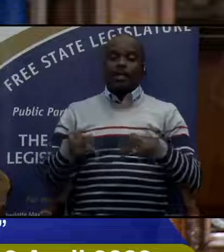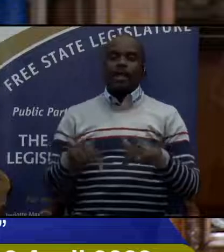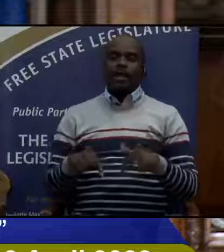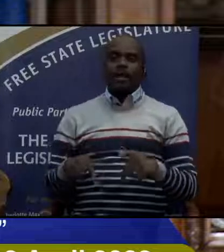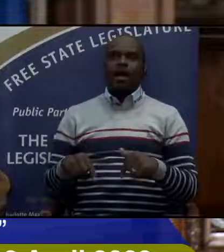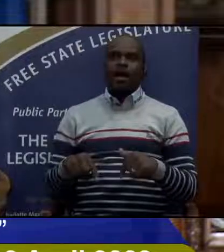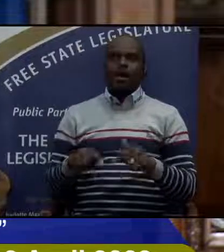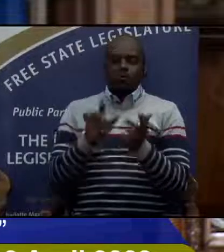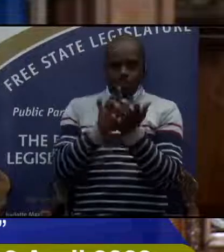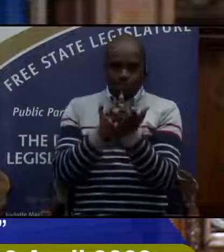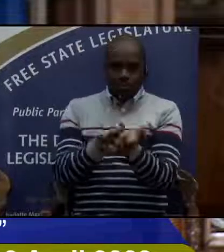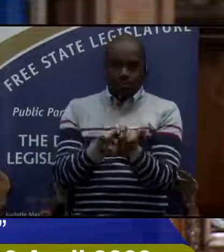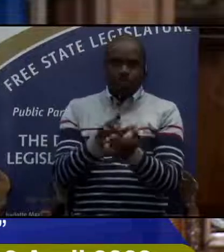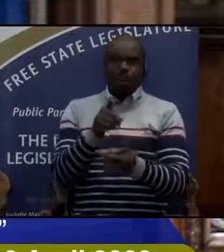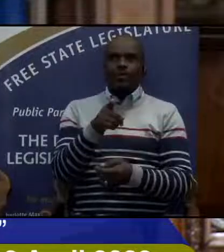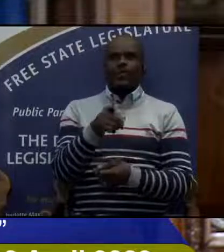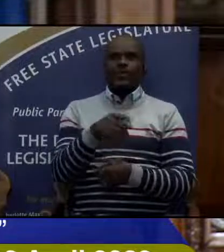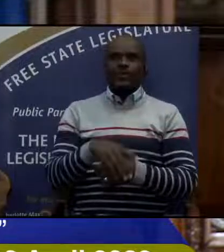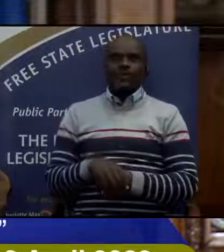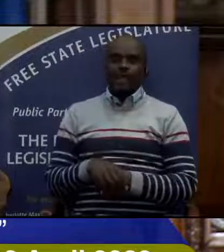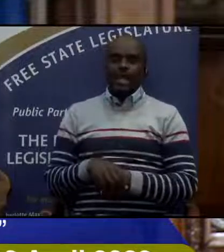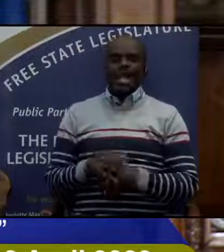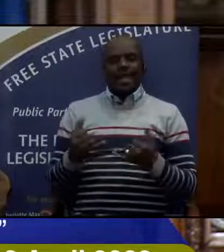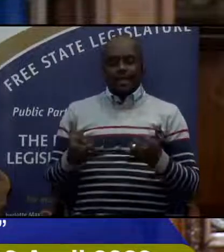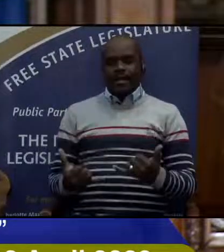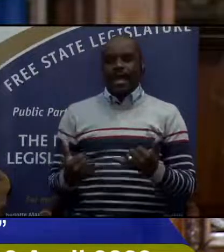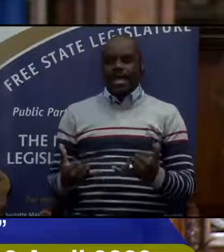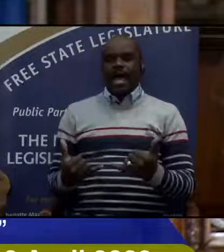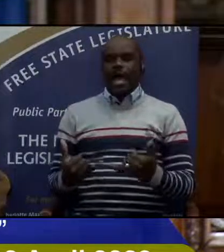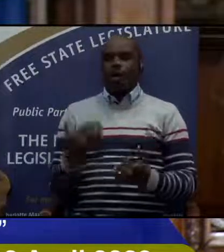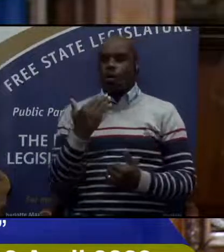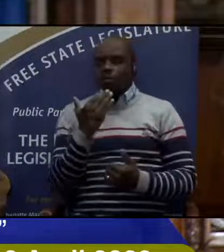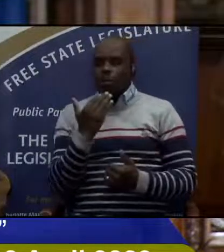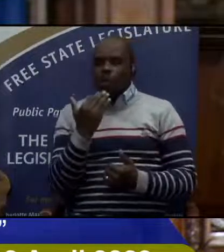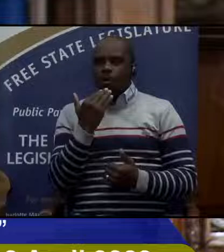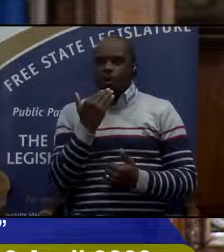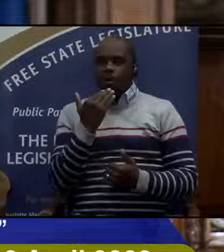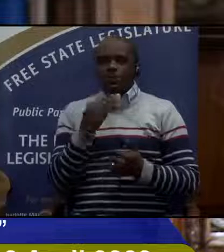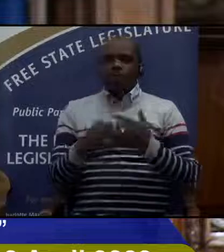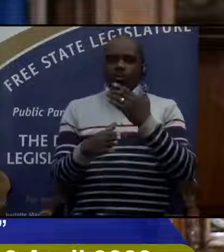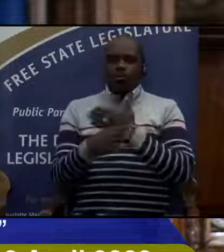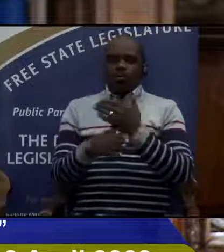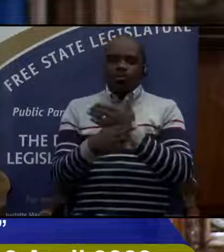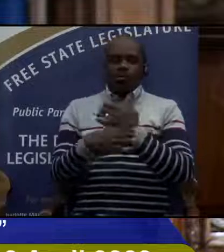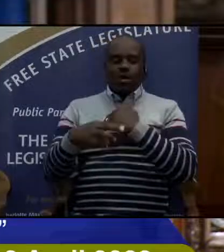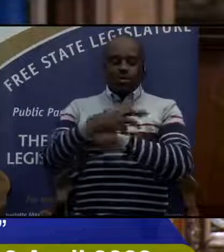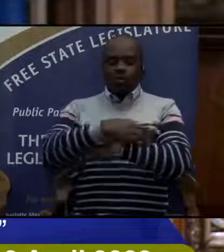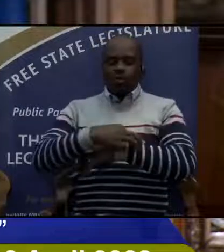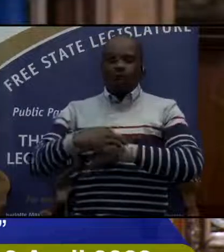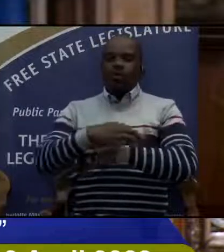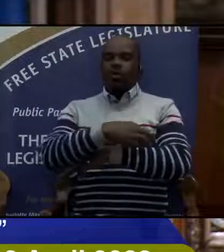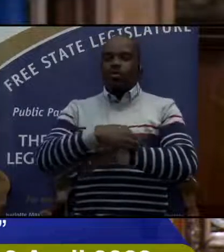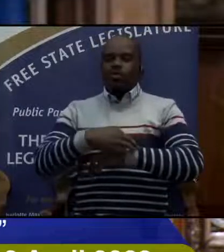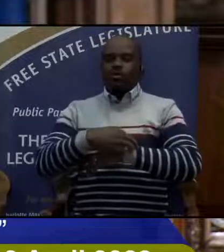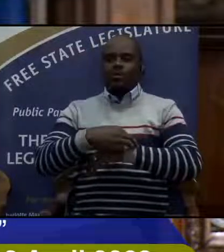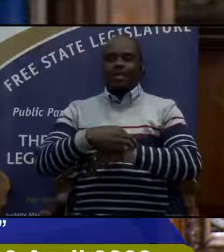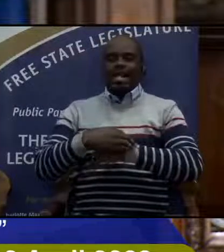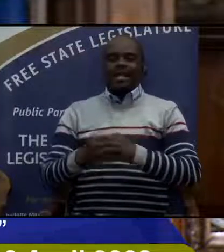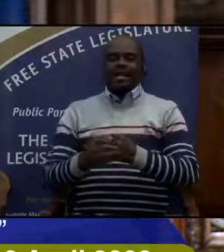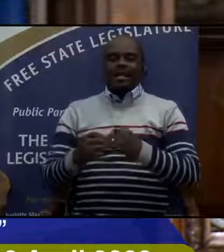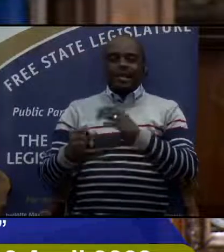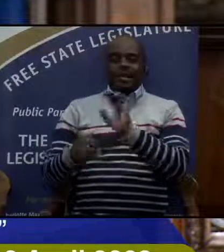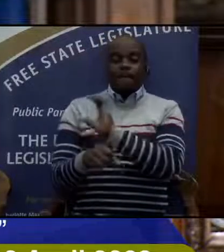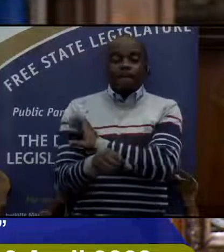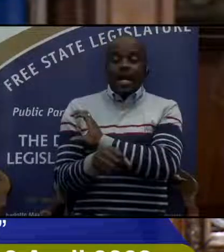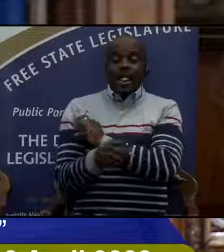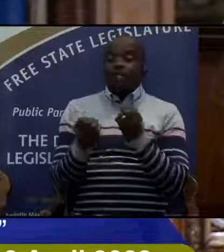out. So whoever who's dealing with agriculture, whoever Premier with the powers vested in you, please